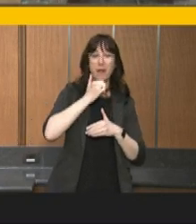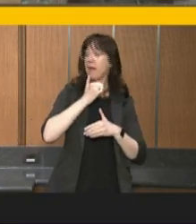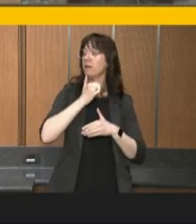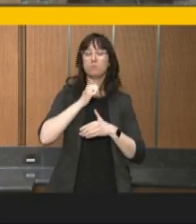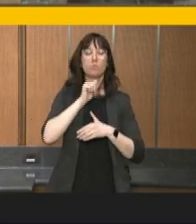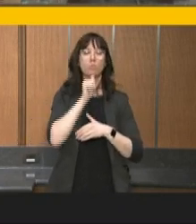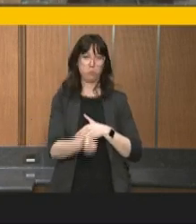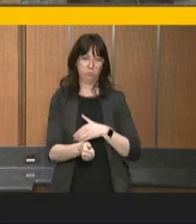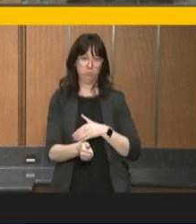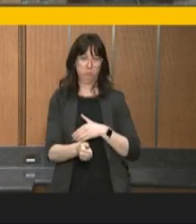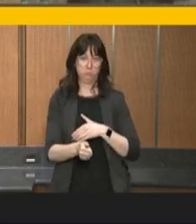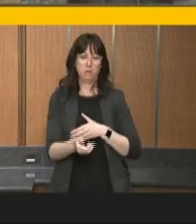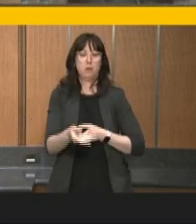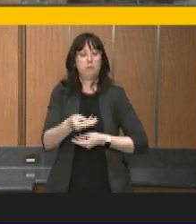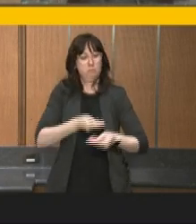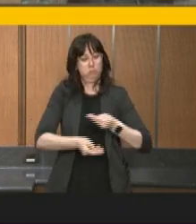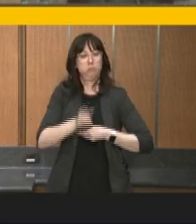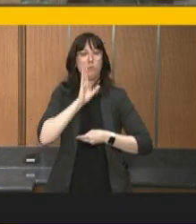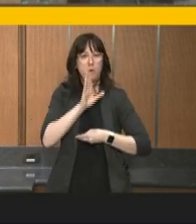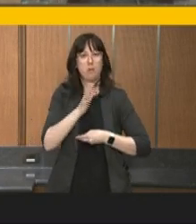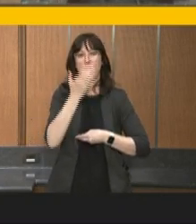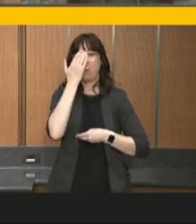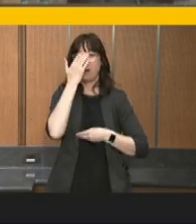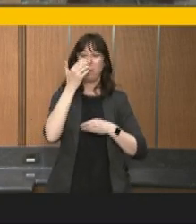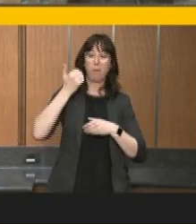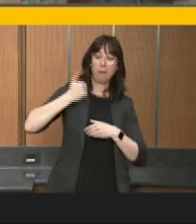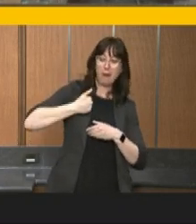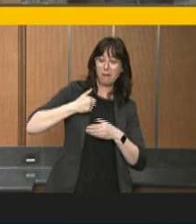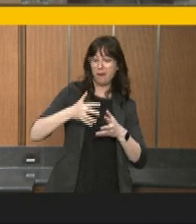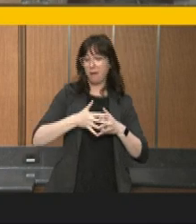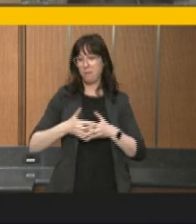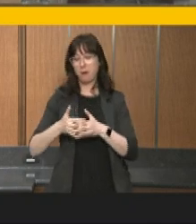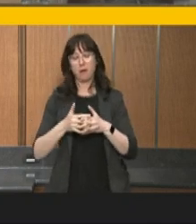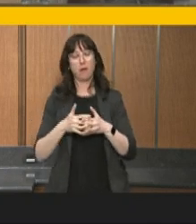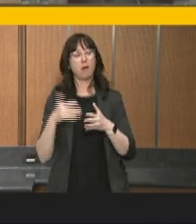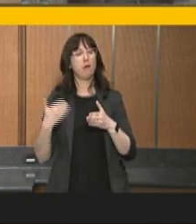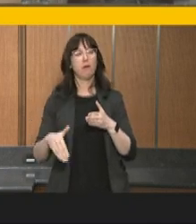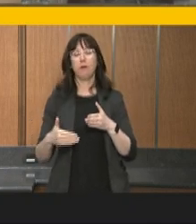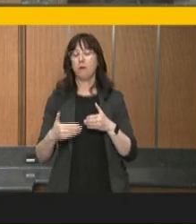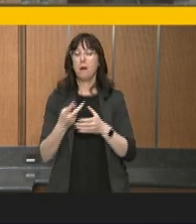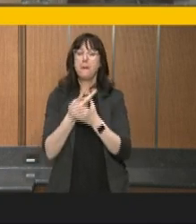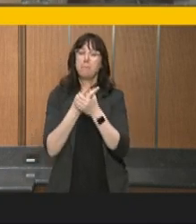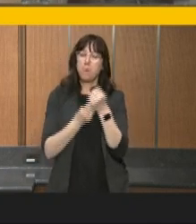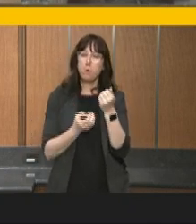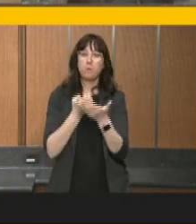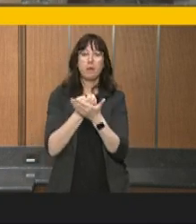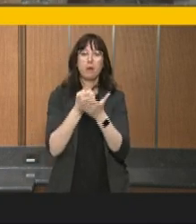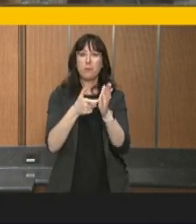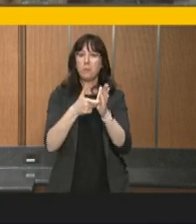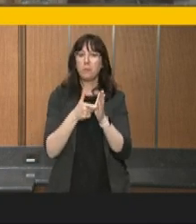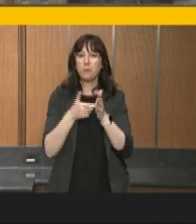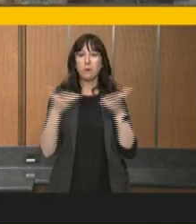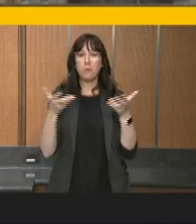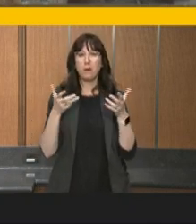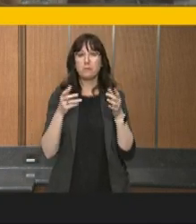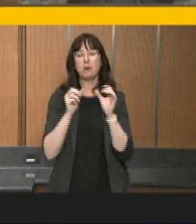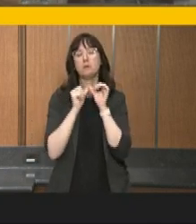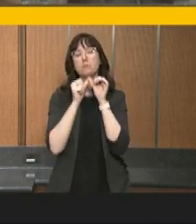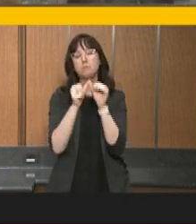understand on both sides of the border, the last thing the Canadian or U.S. economies need right now